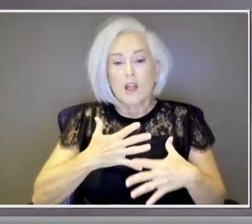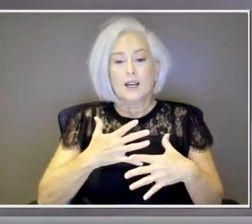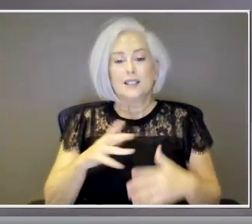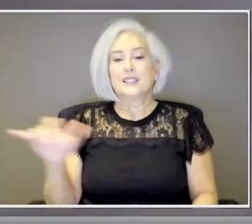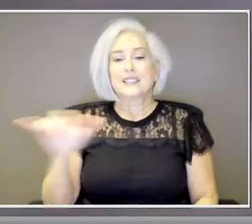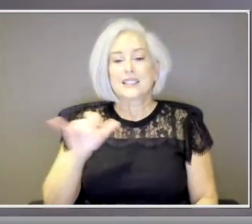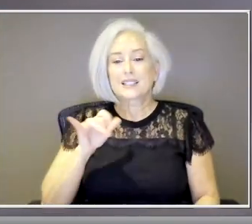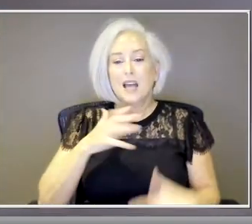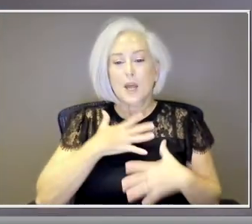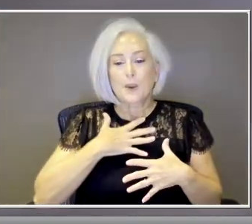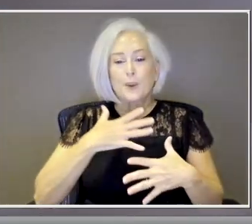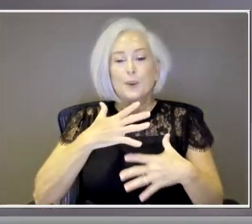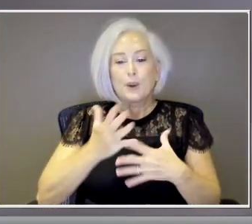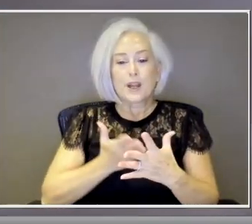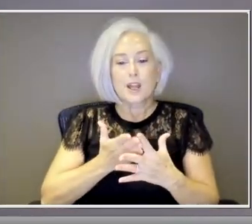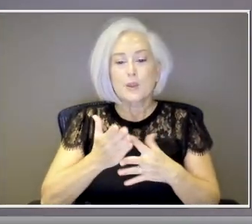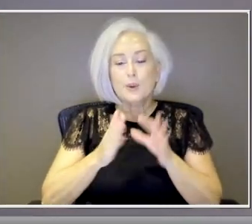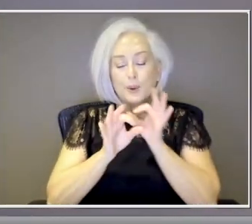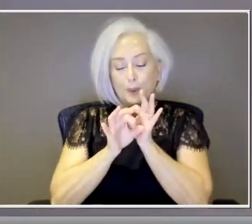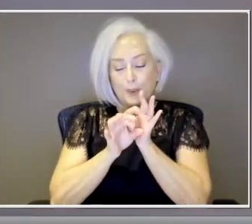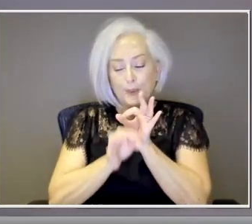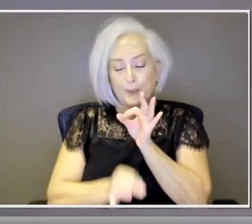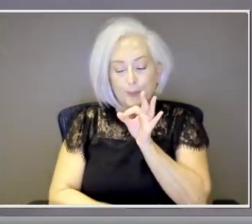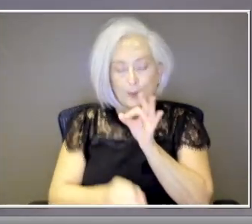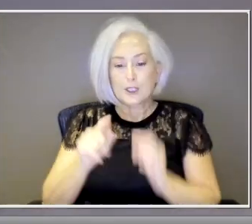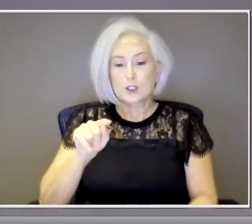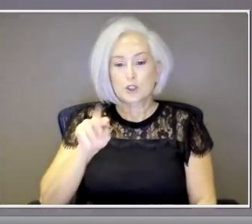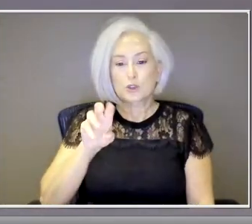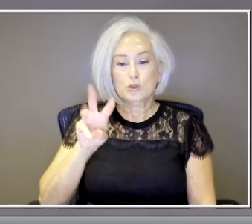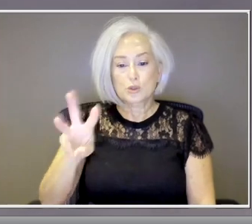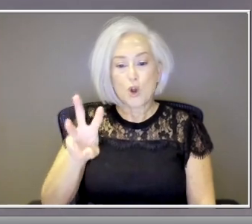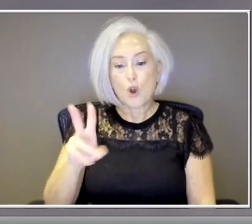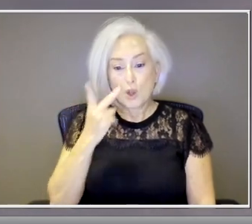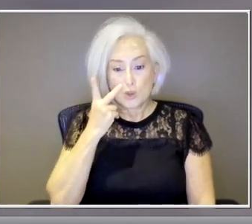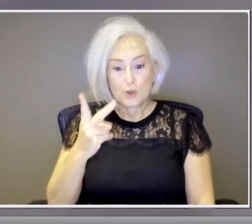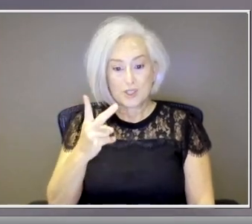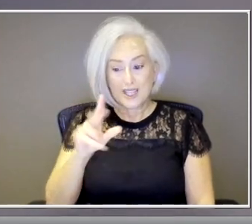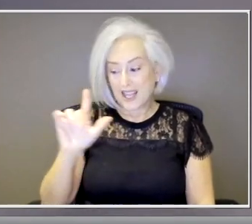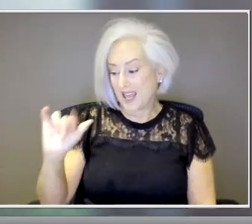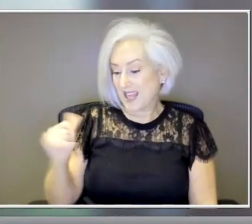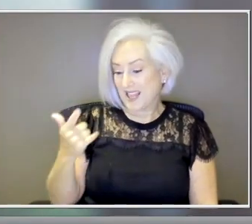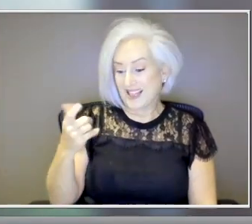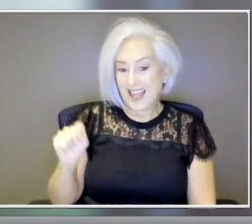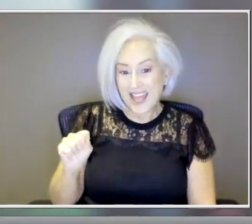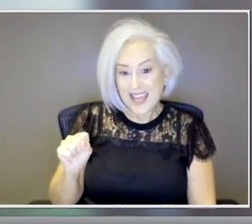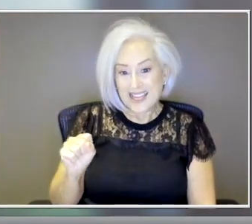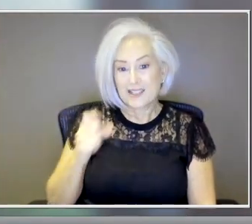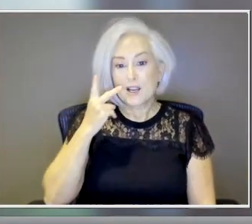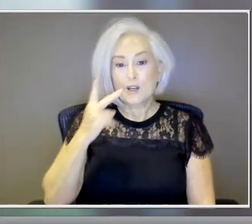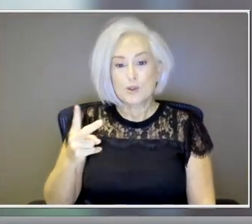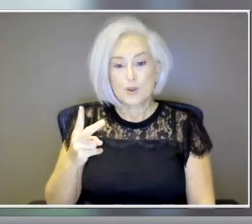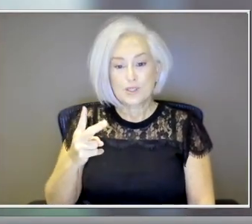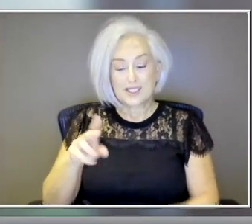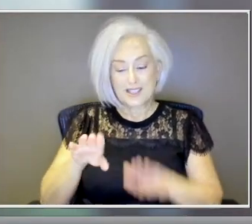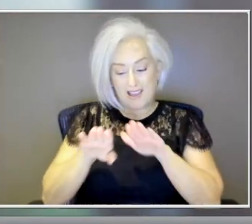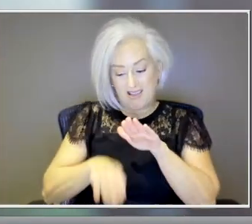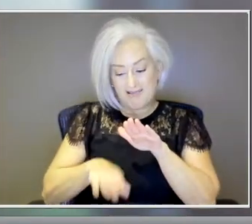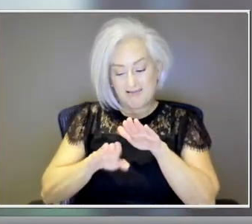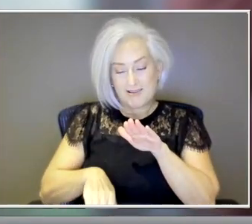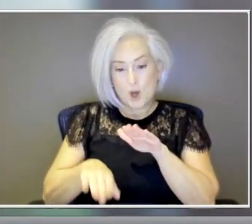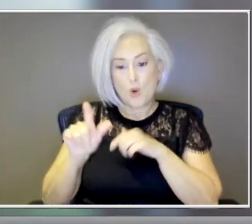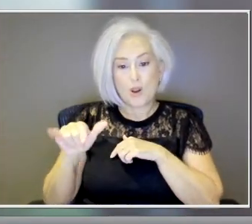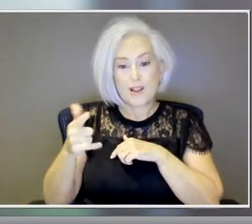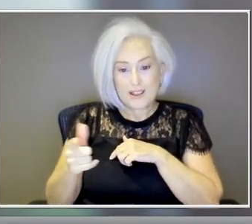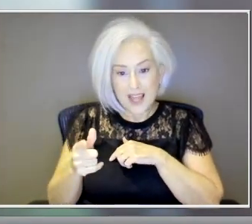basically. If you look carefully, you may also see darkening or swelling along her lower legs. It's harder for my heart to get all the blood